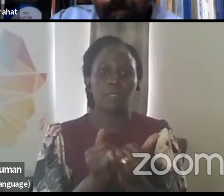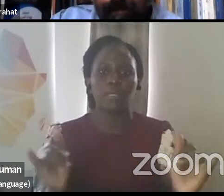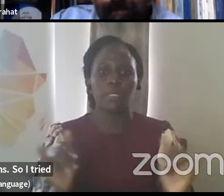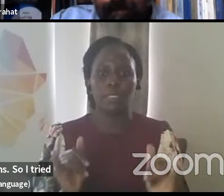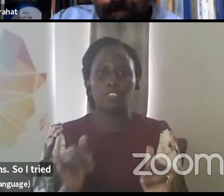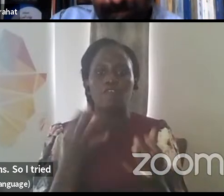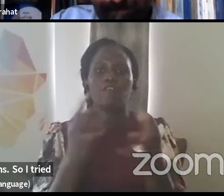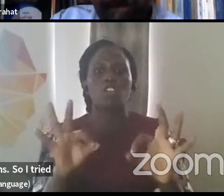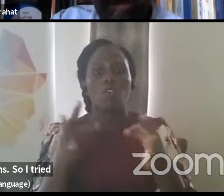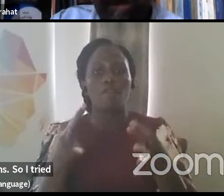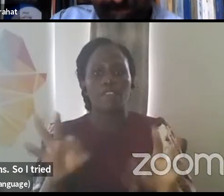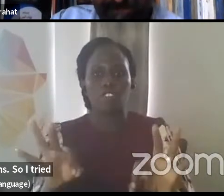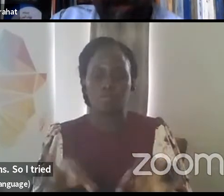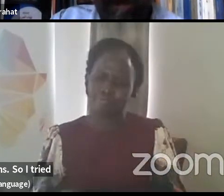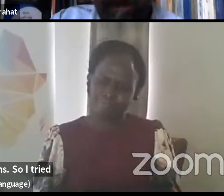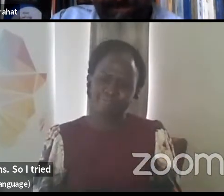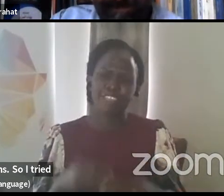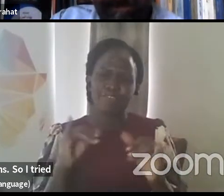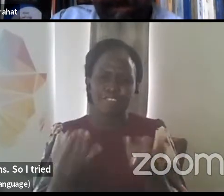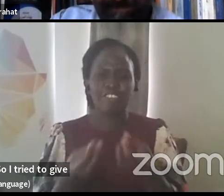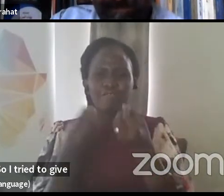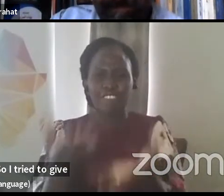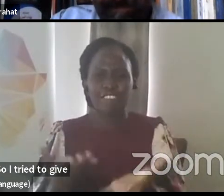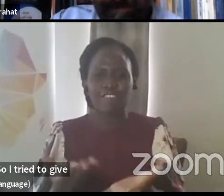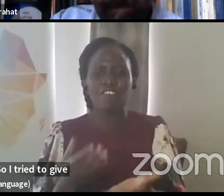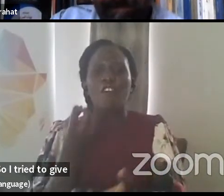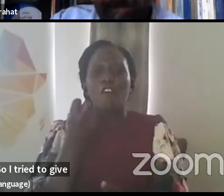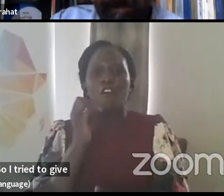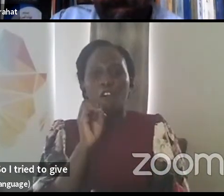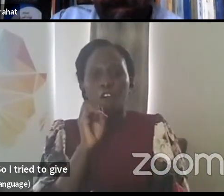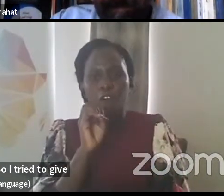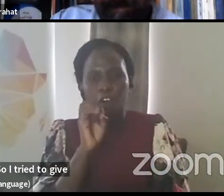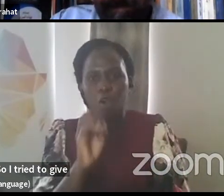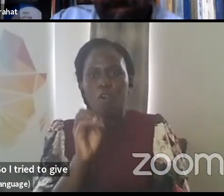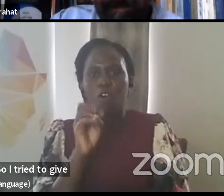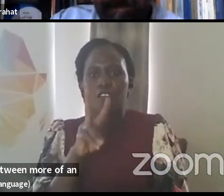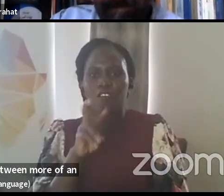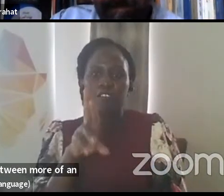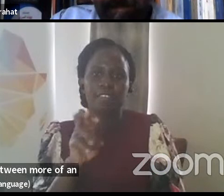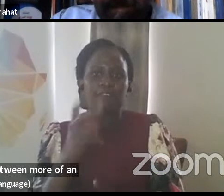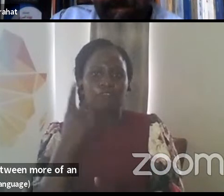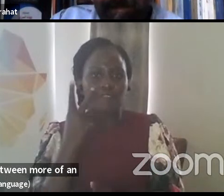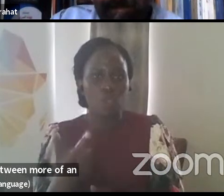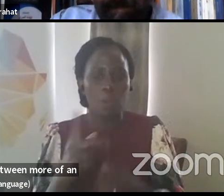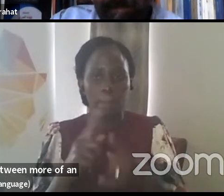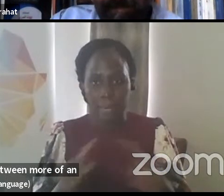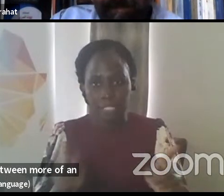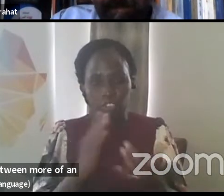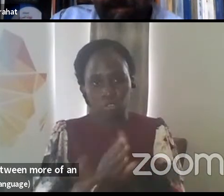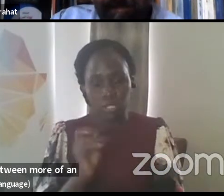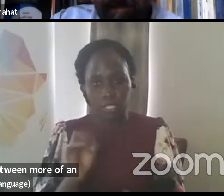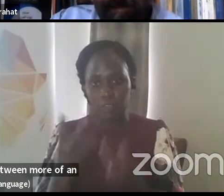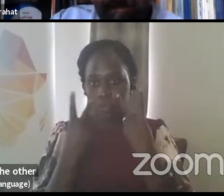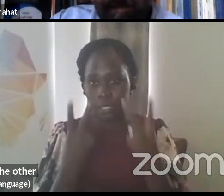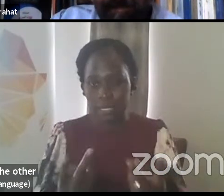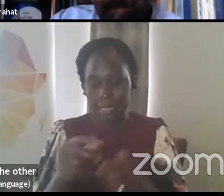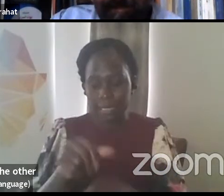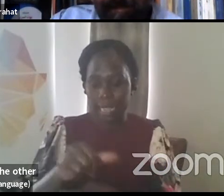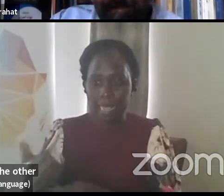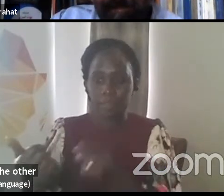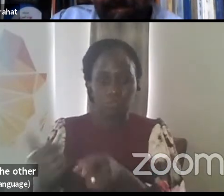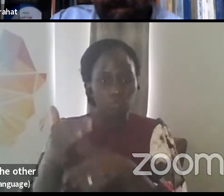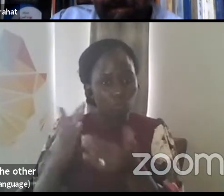tried to give you an overview on the situation, but between Morocco and Tunisia. But if we look into the other countries,